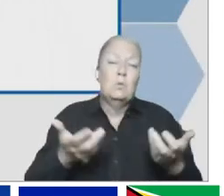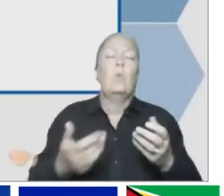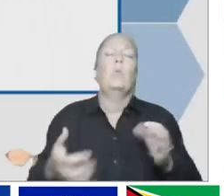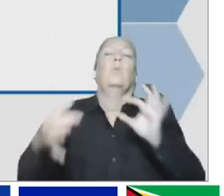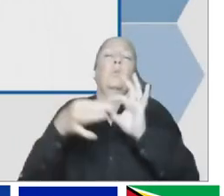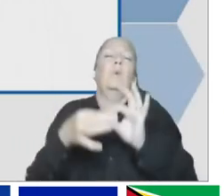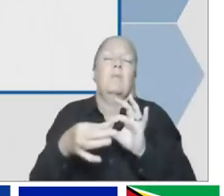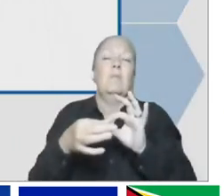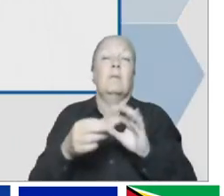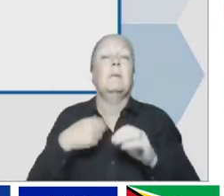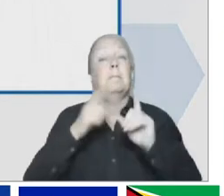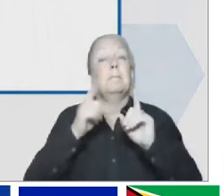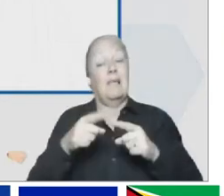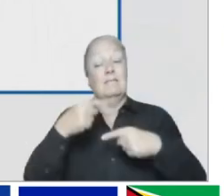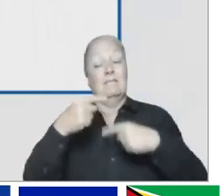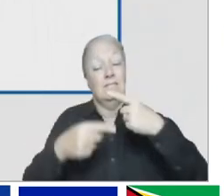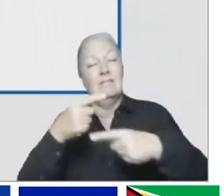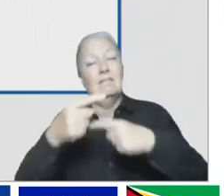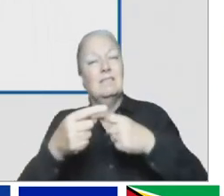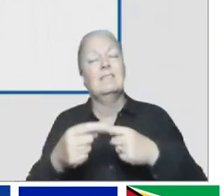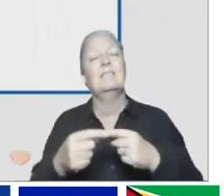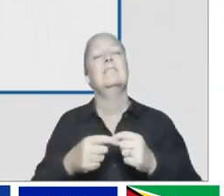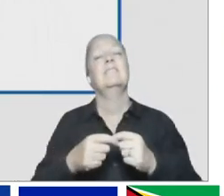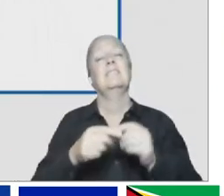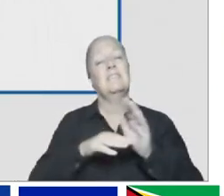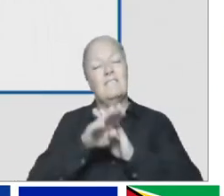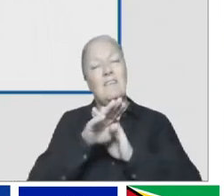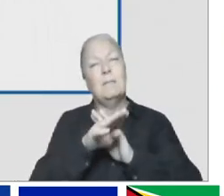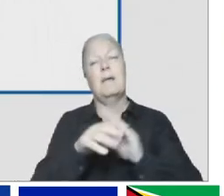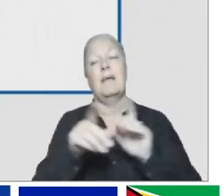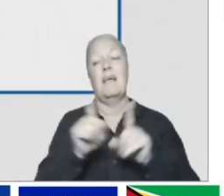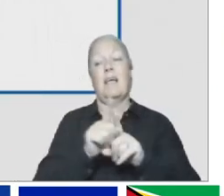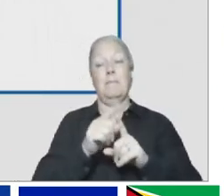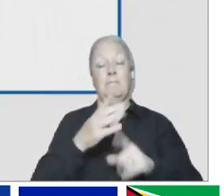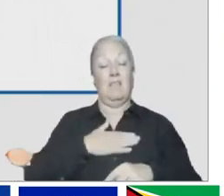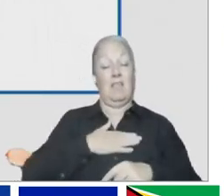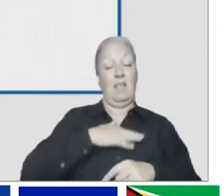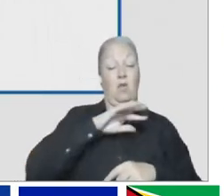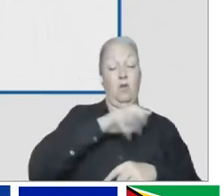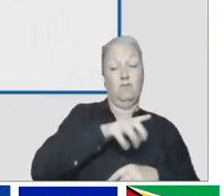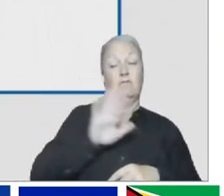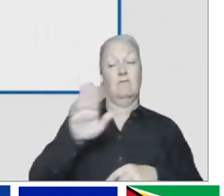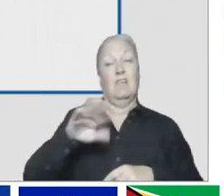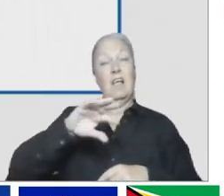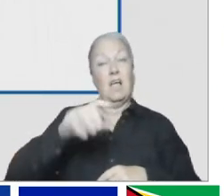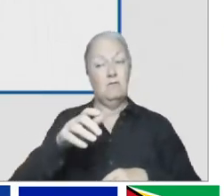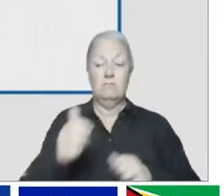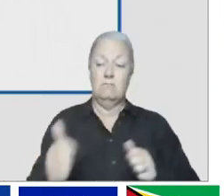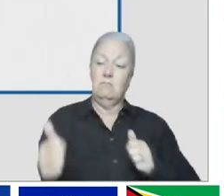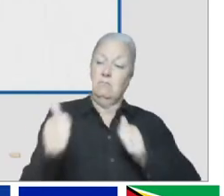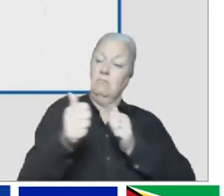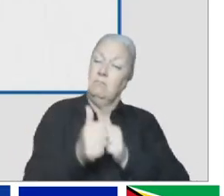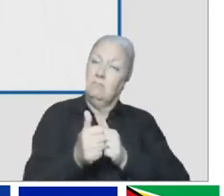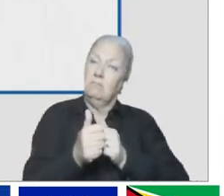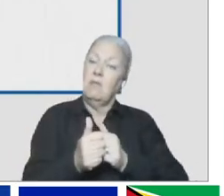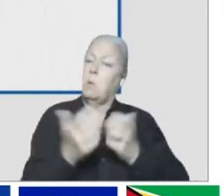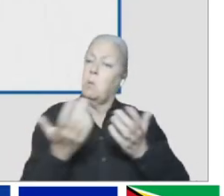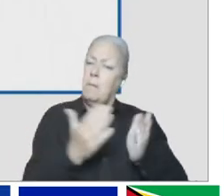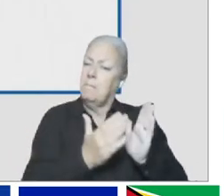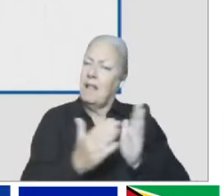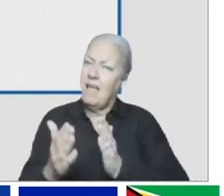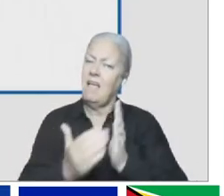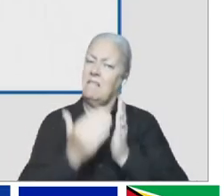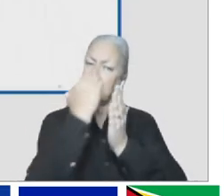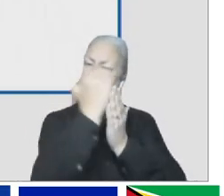developing binational cross-border plans to test them and also to increase and improve our relations